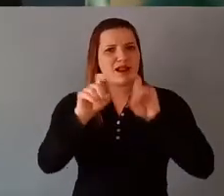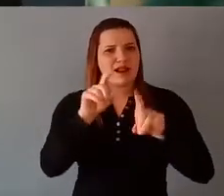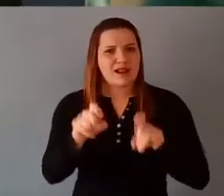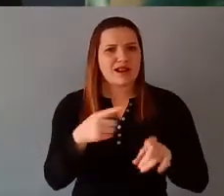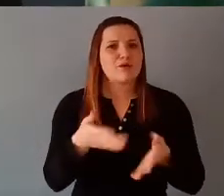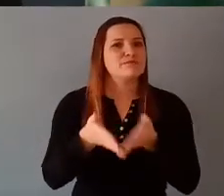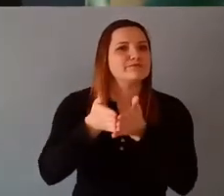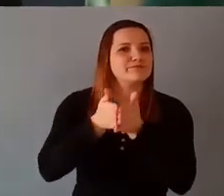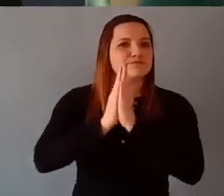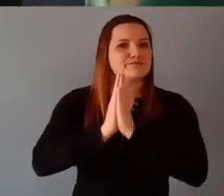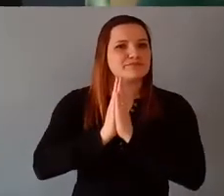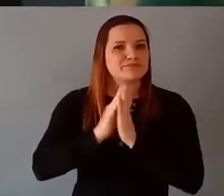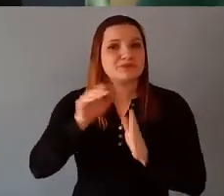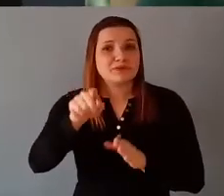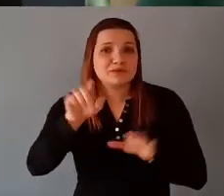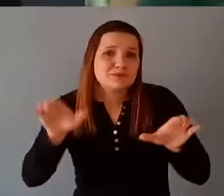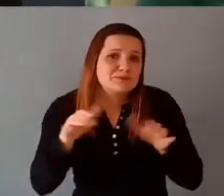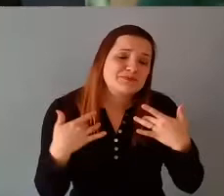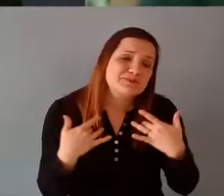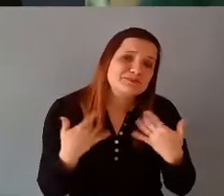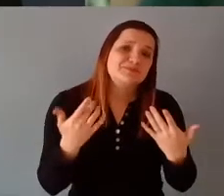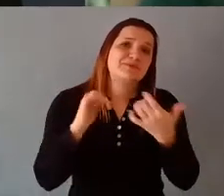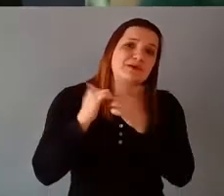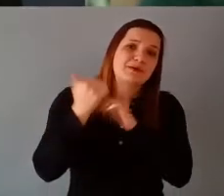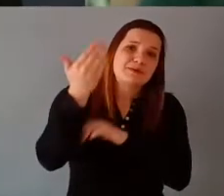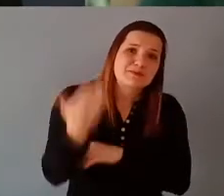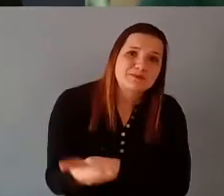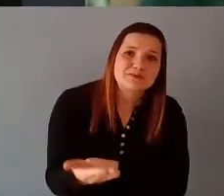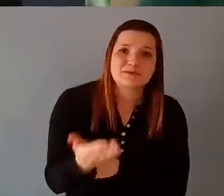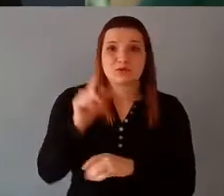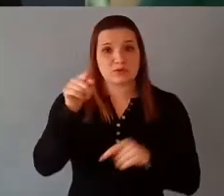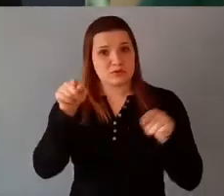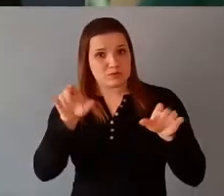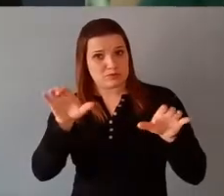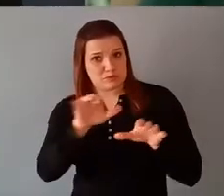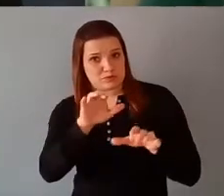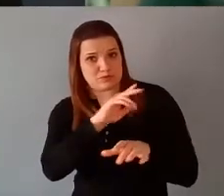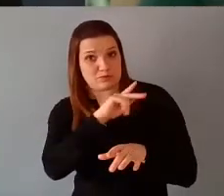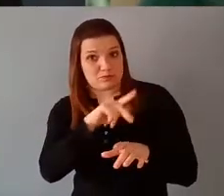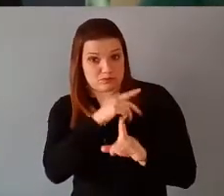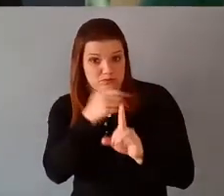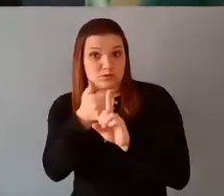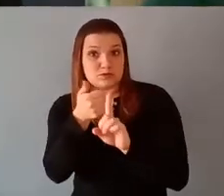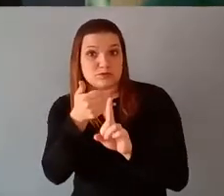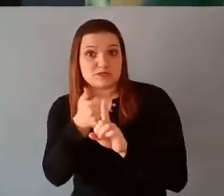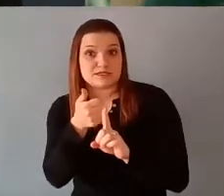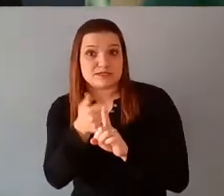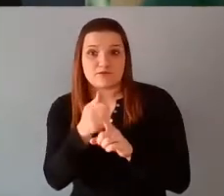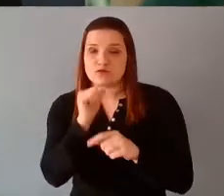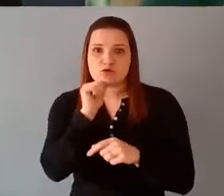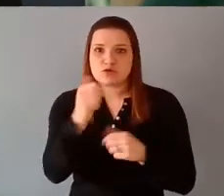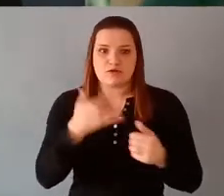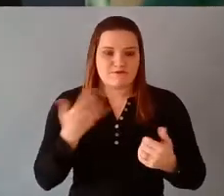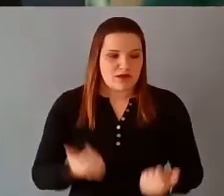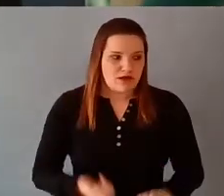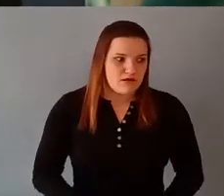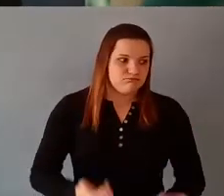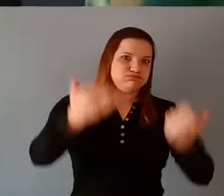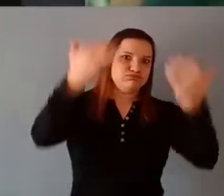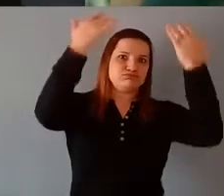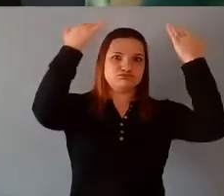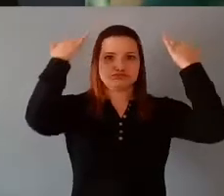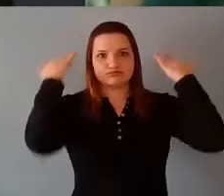you how you're doing and what you're personally doing to keep yourself from becoming overwhelmed during this current